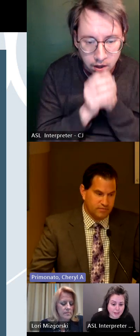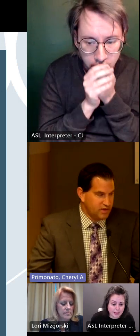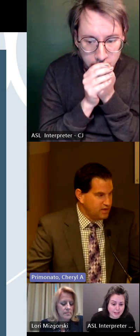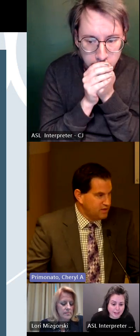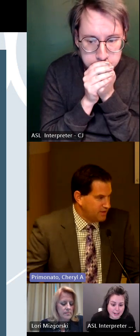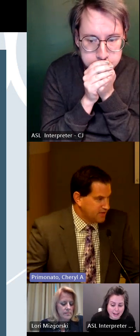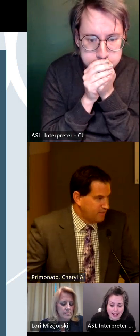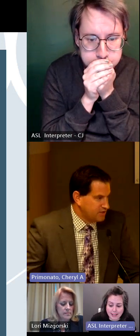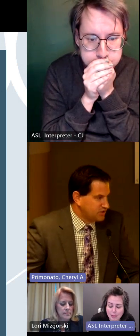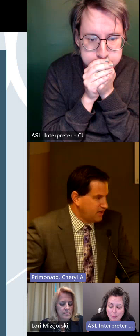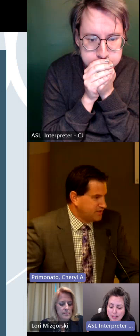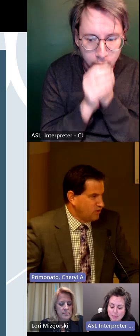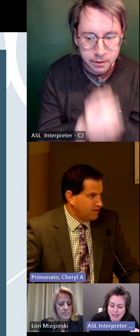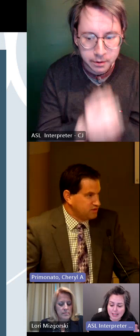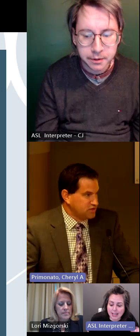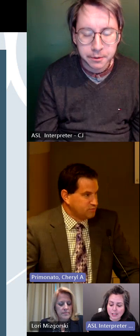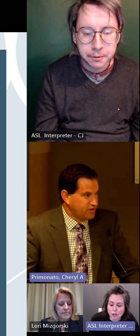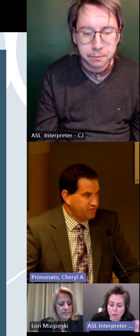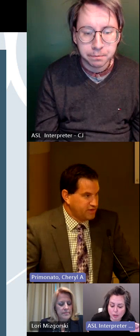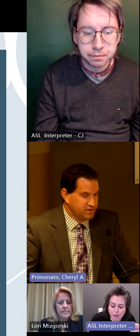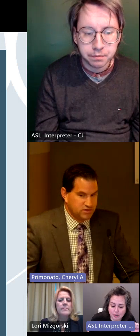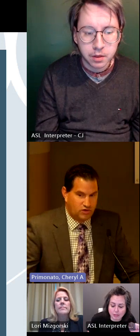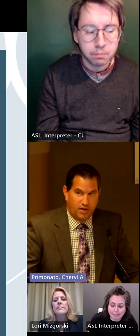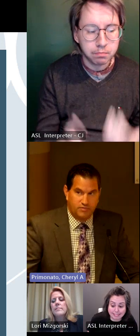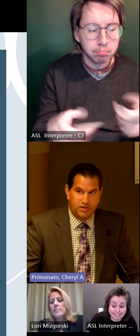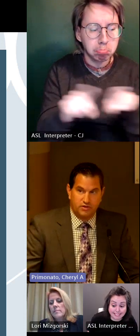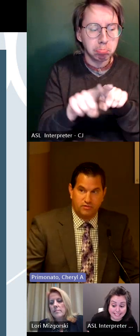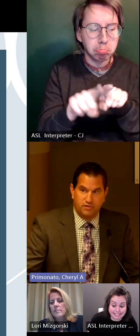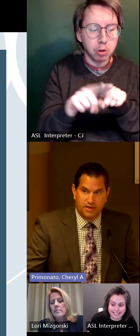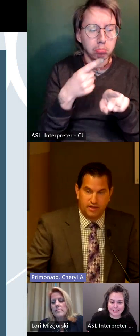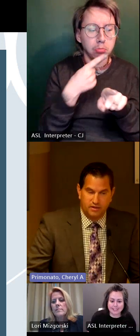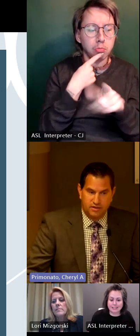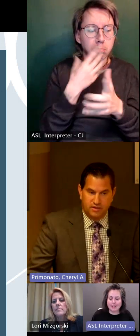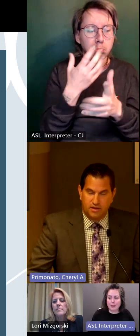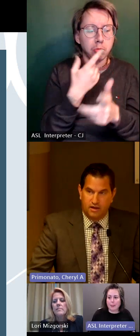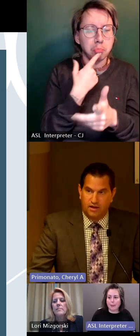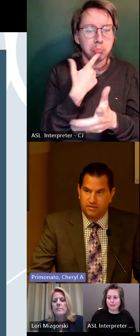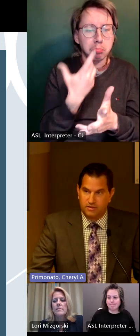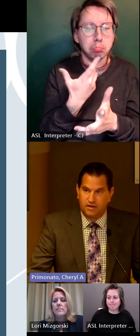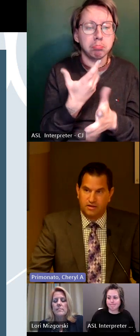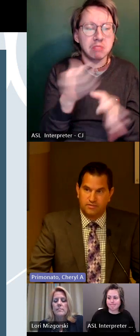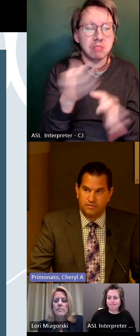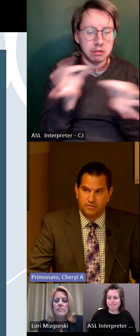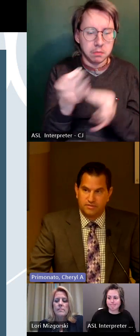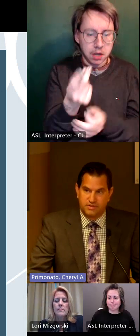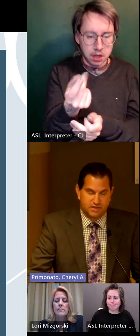$22,839,652.63. As I mentioned, I did want to just briefly describe to you the